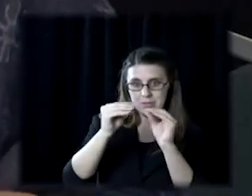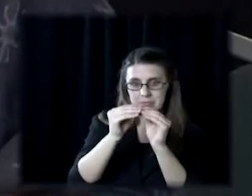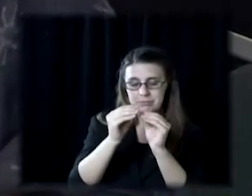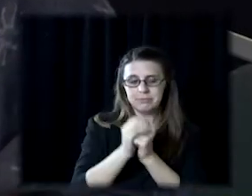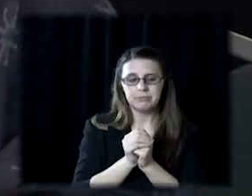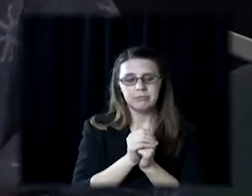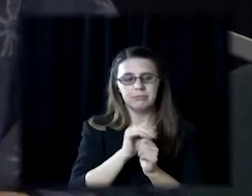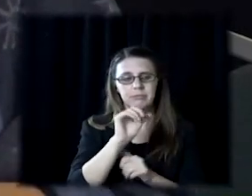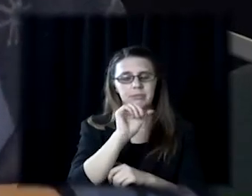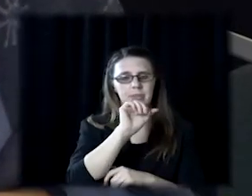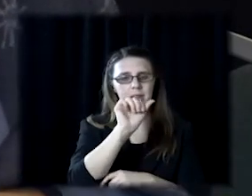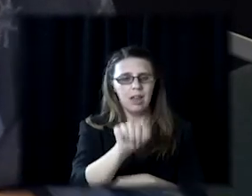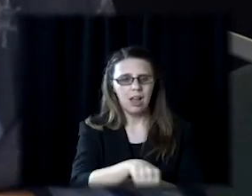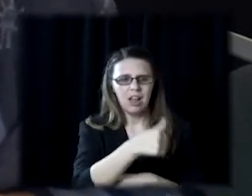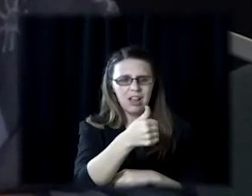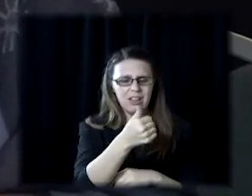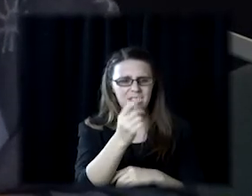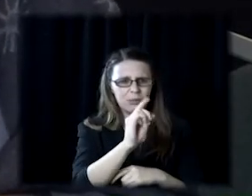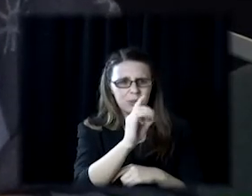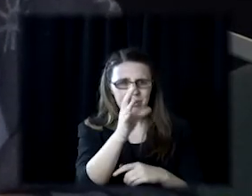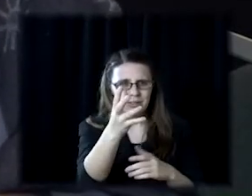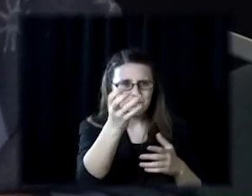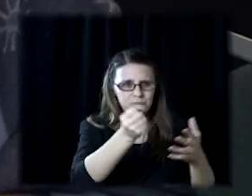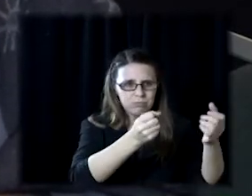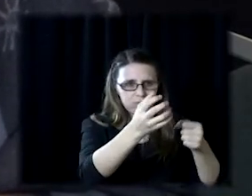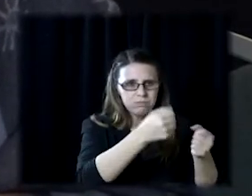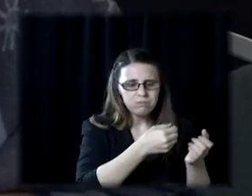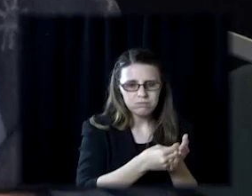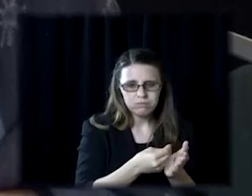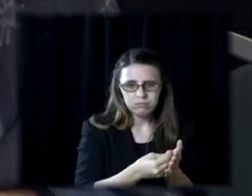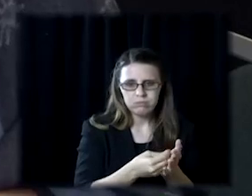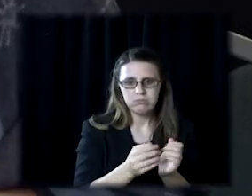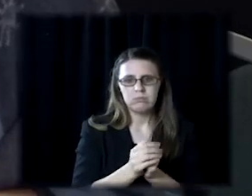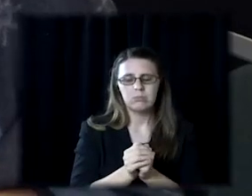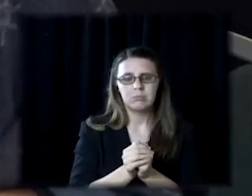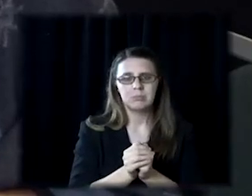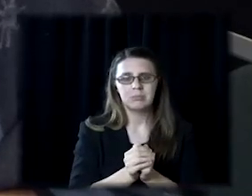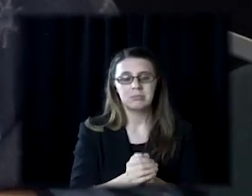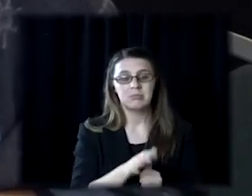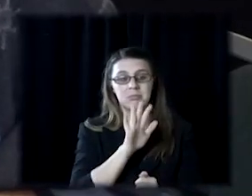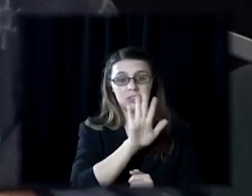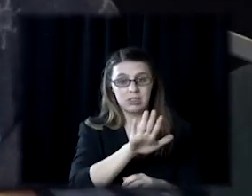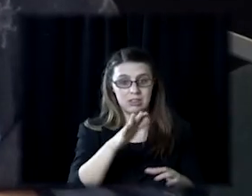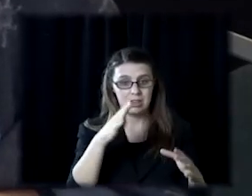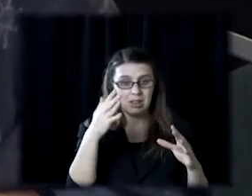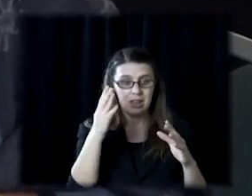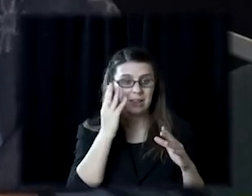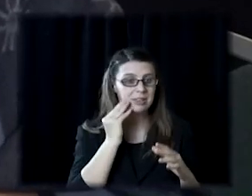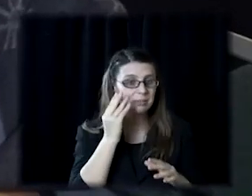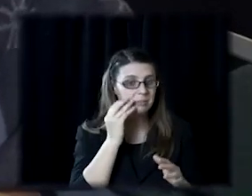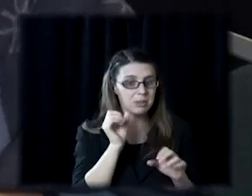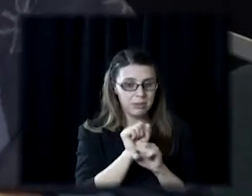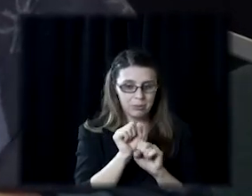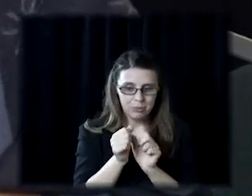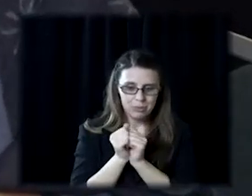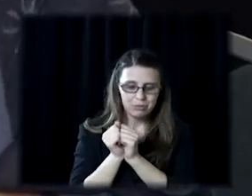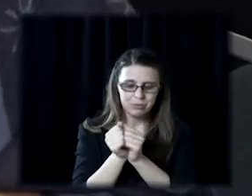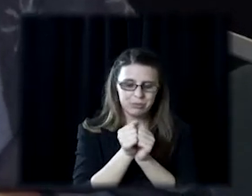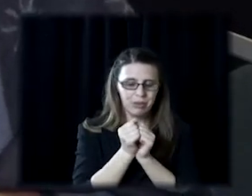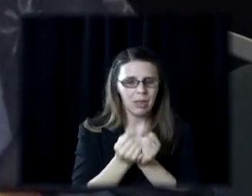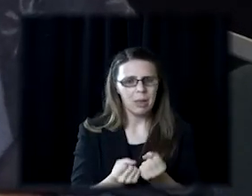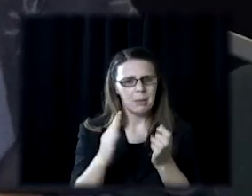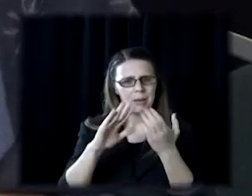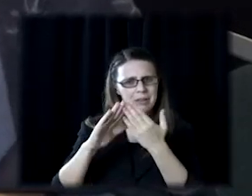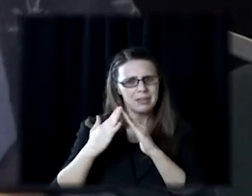these municipalities have. We looked at the experience that they have working together. Many of these are already